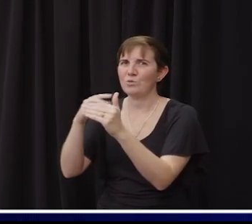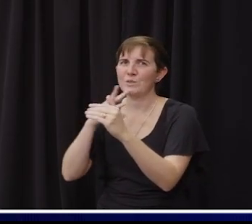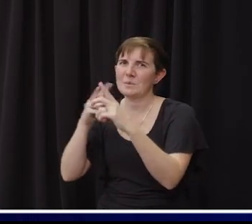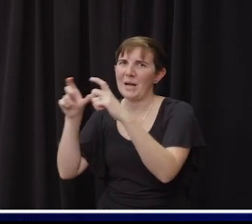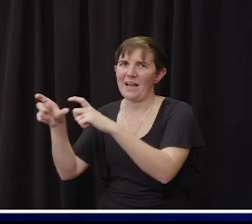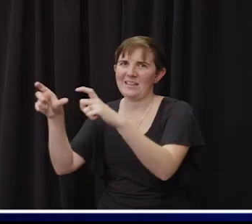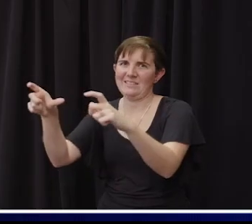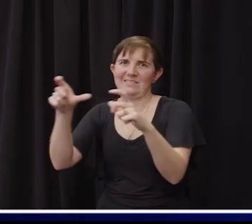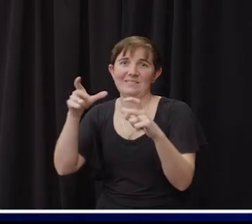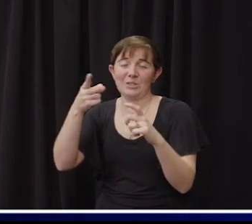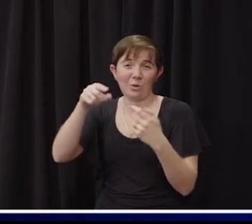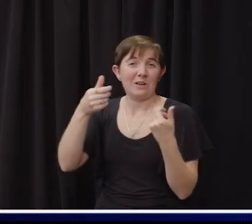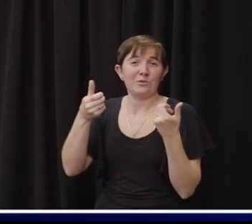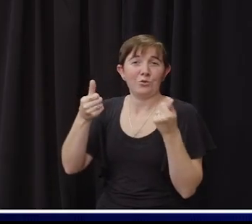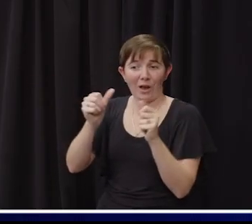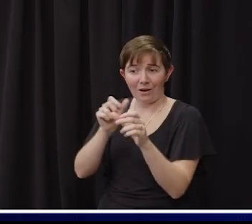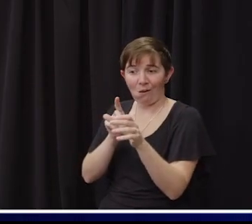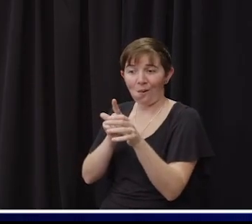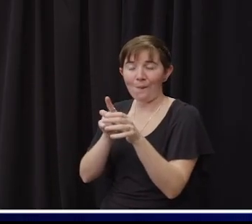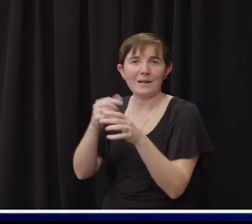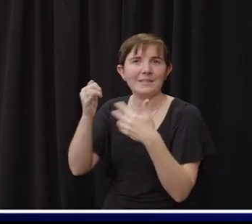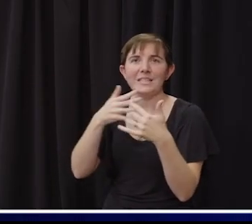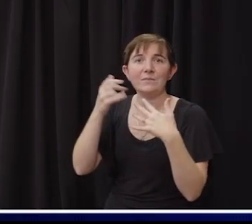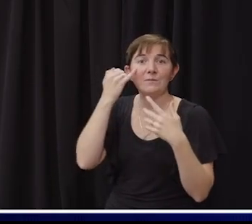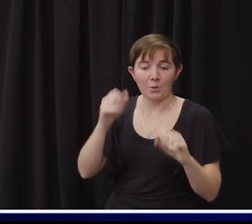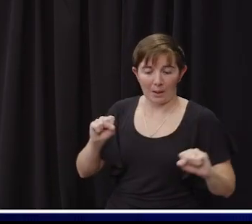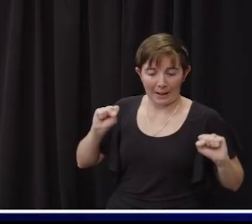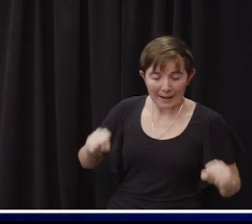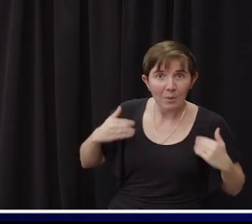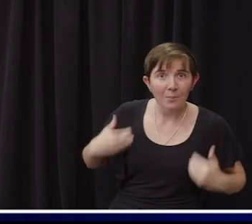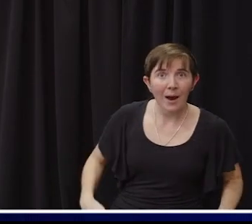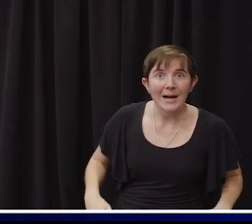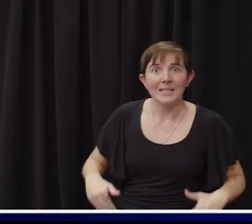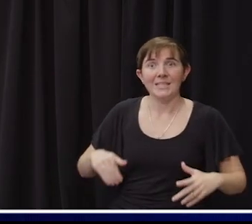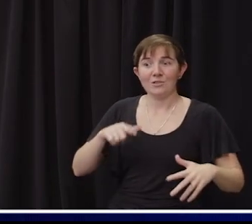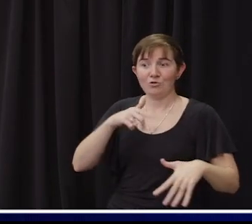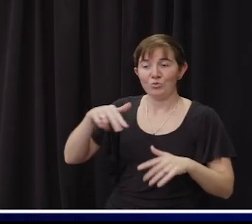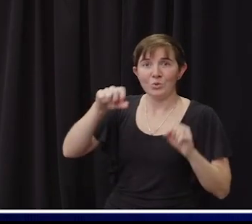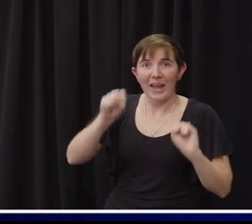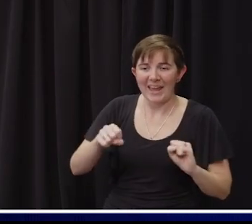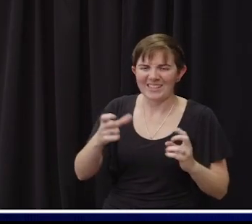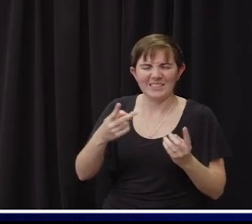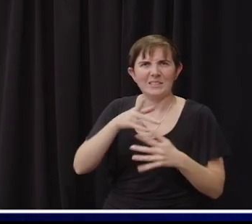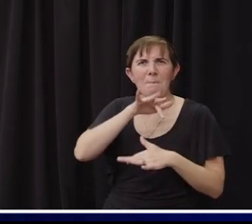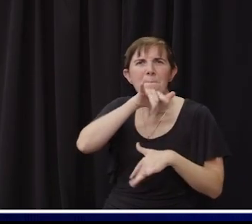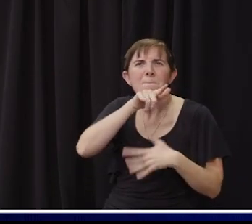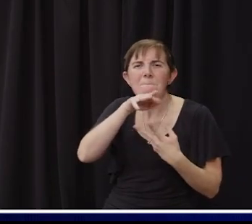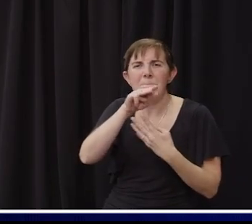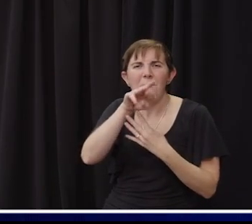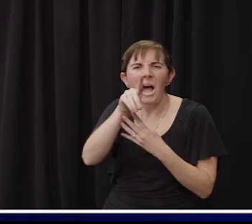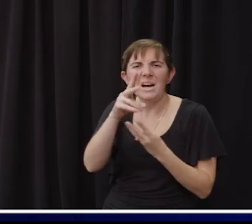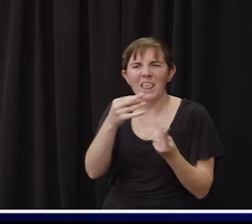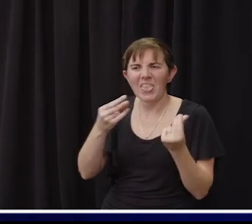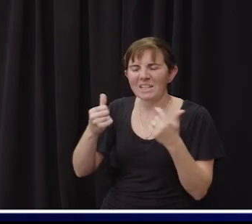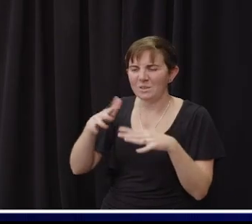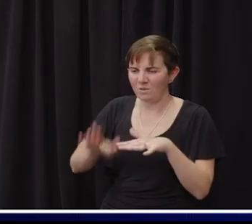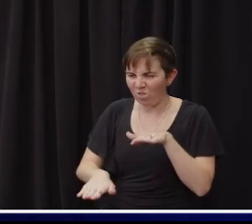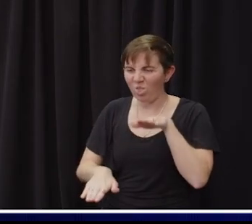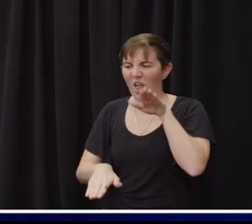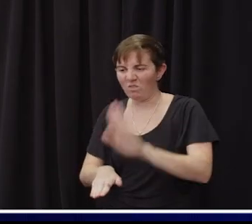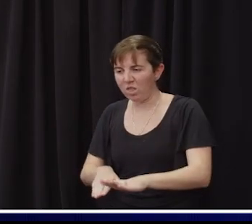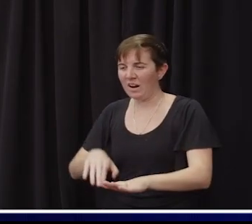for anyone who's tried, even if you are able-bodied and mobile, it's muddy, it's not easy to trek through there